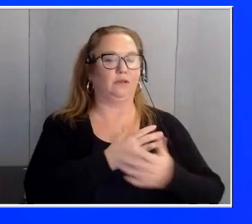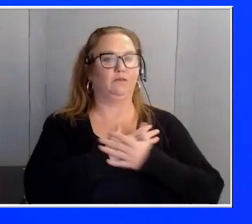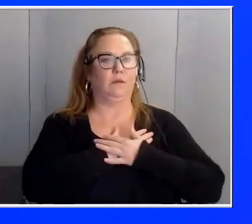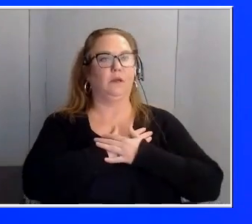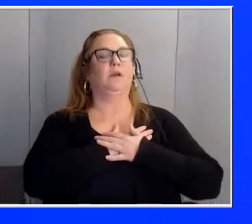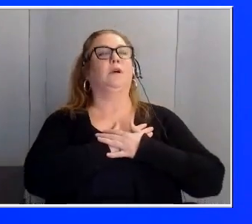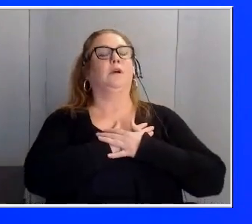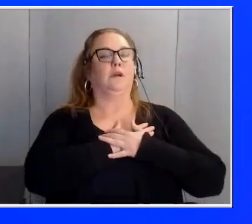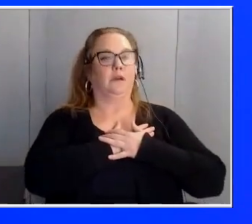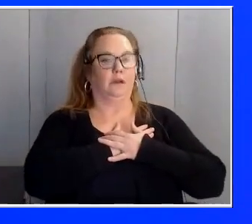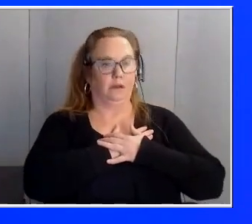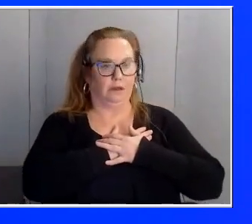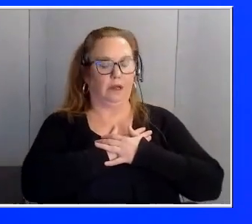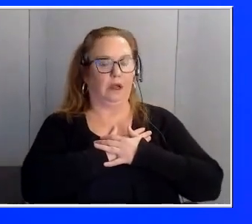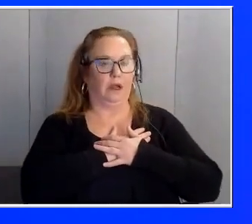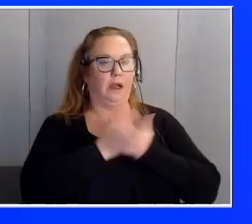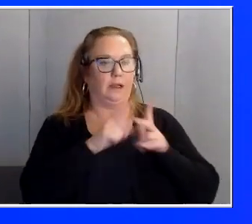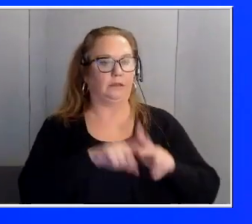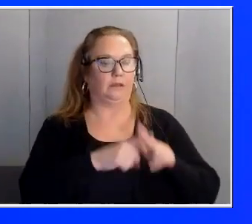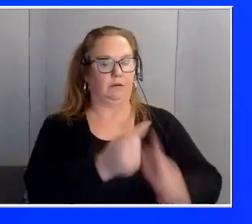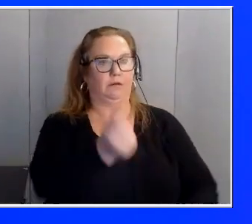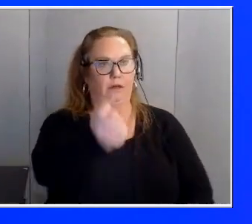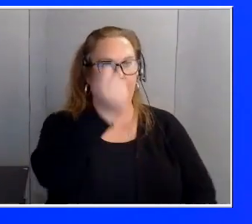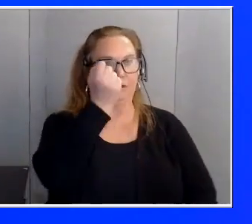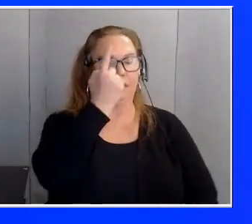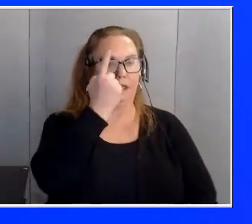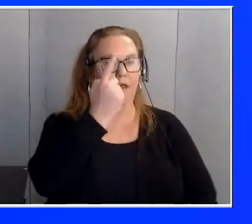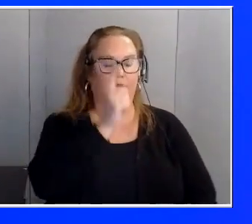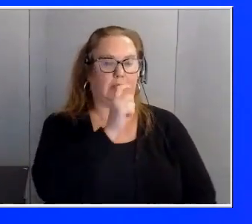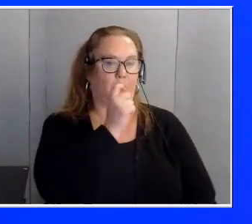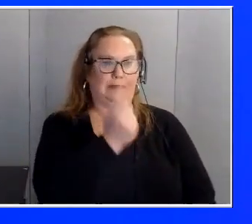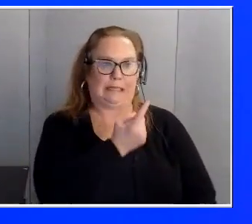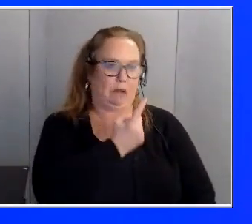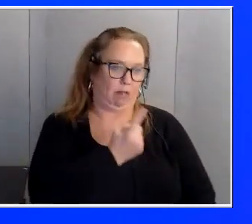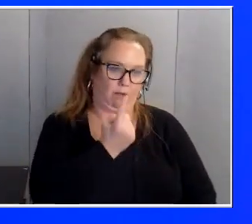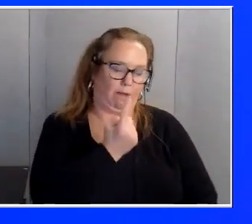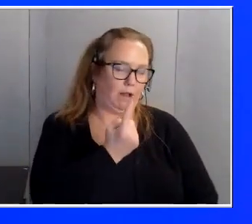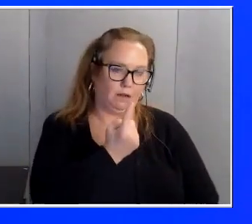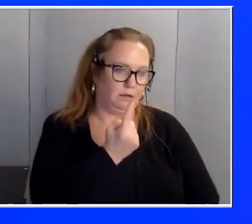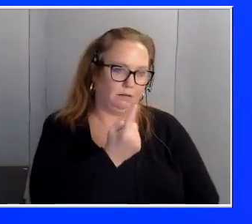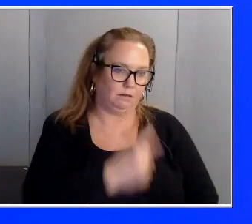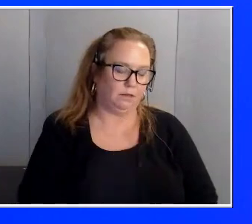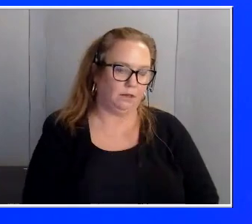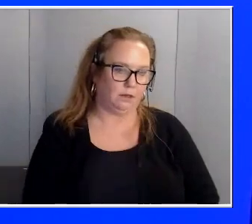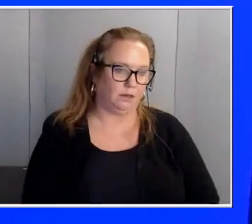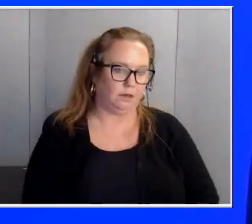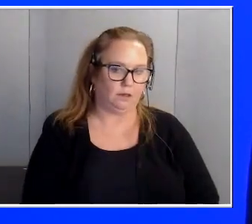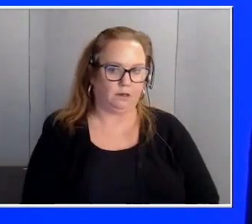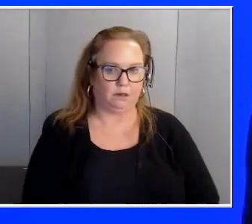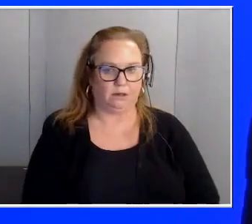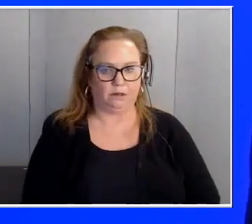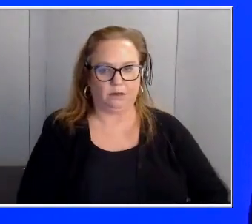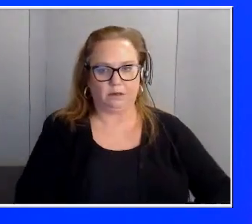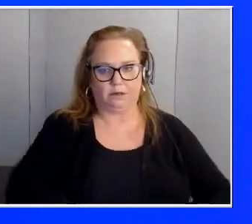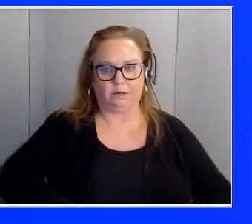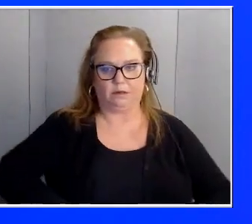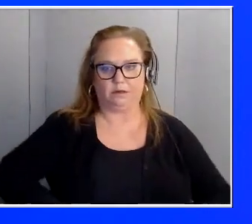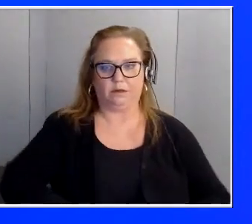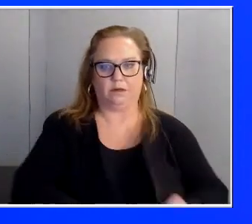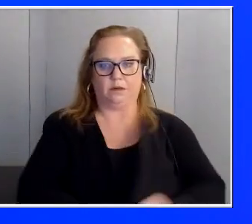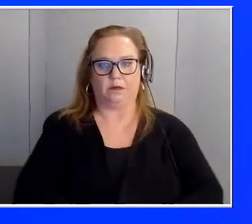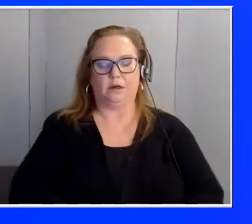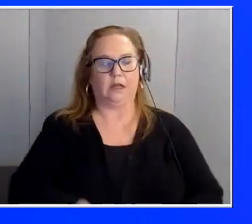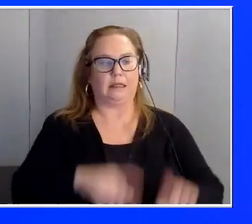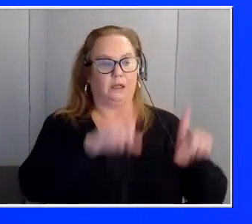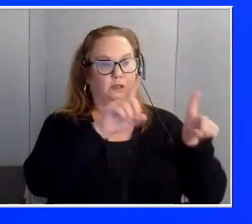I started to realize that I was not the only one. Just because there's these